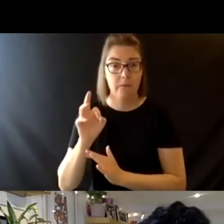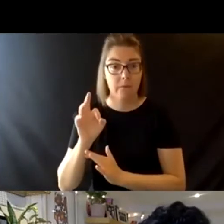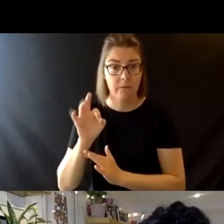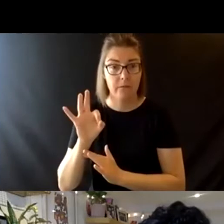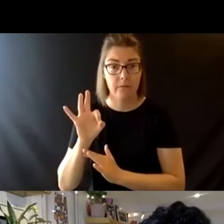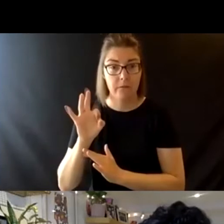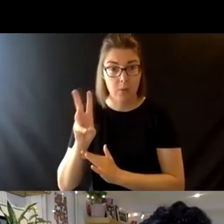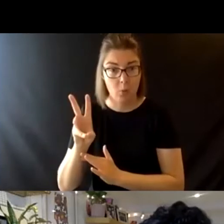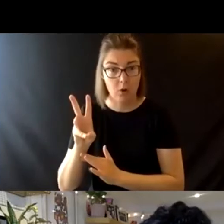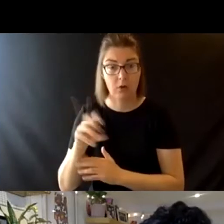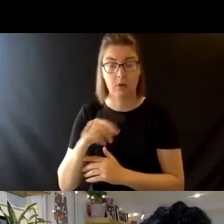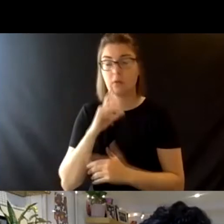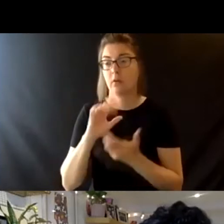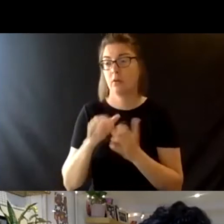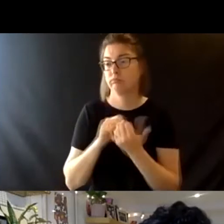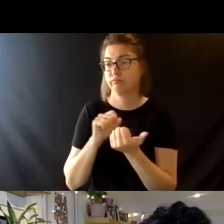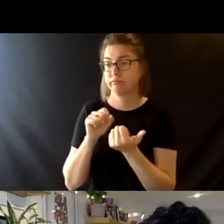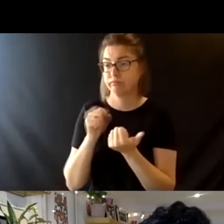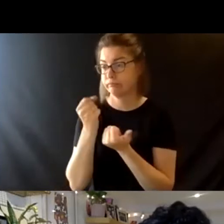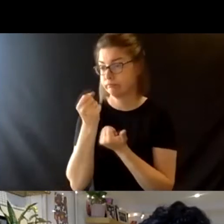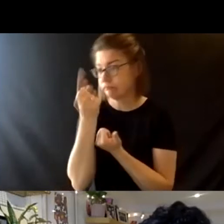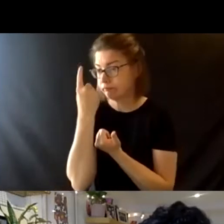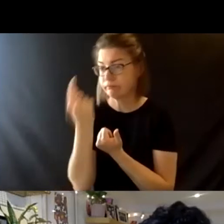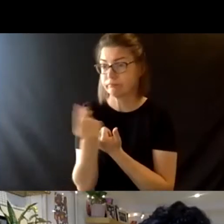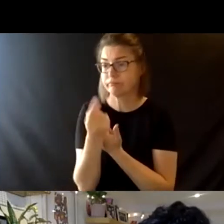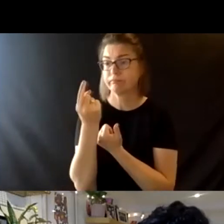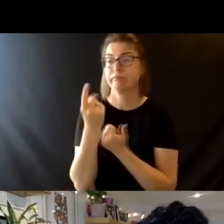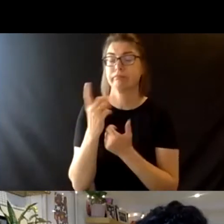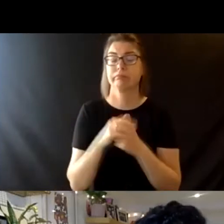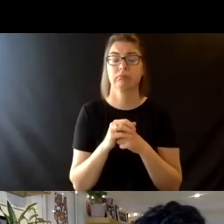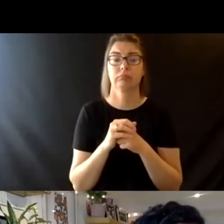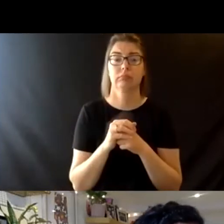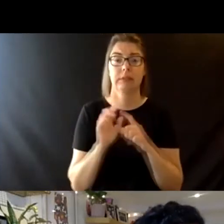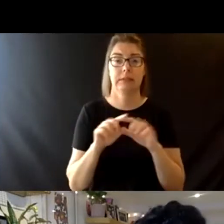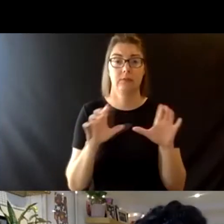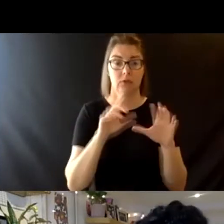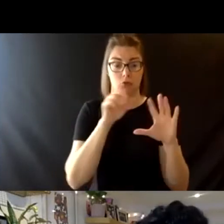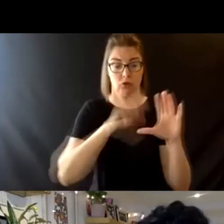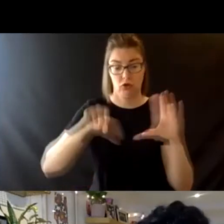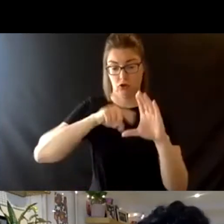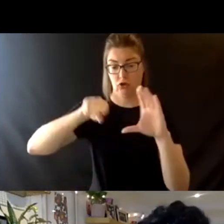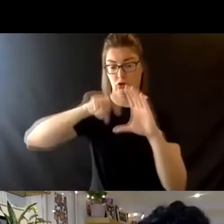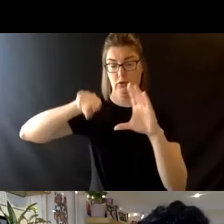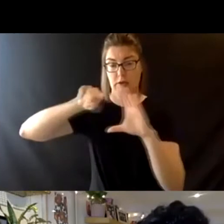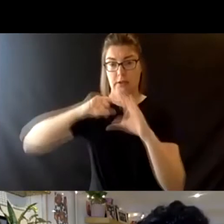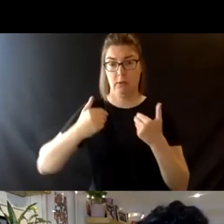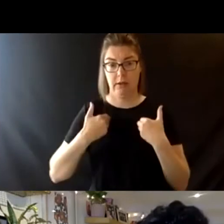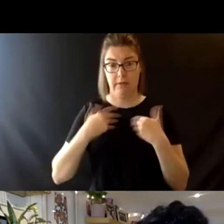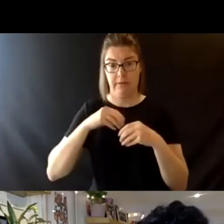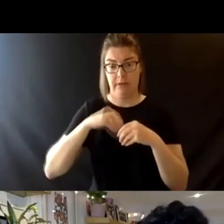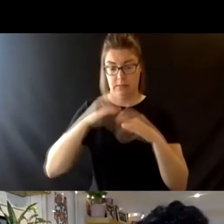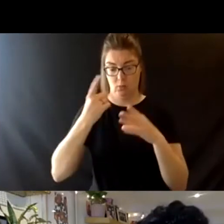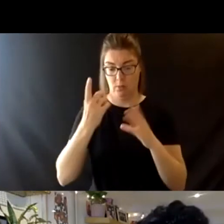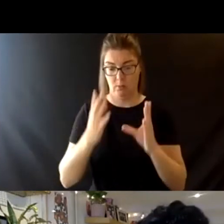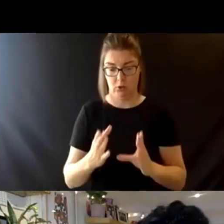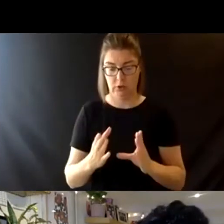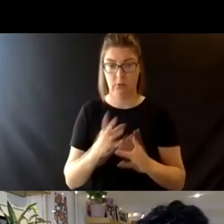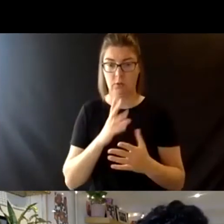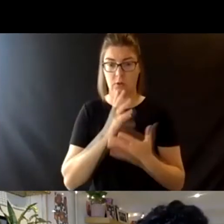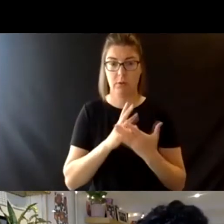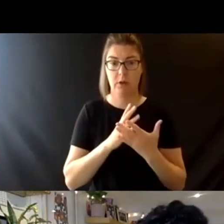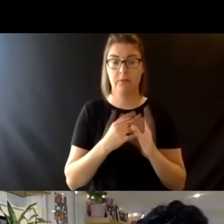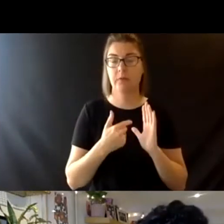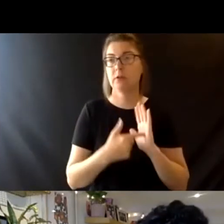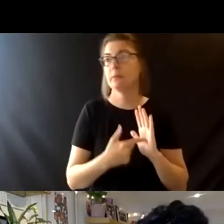as a way to understand all of the different sort of circles that exist within a person. We're talking about things